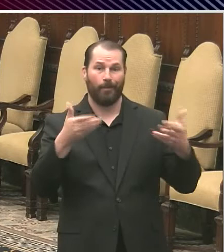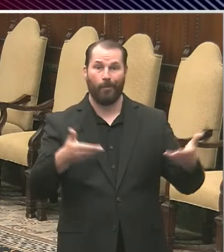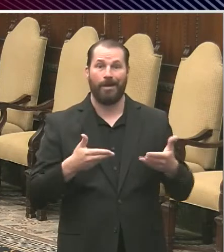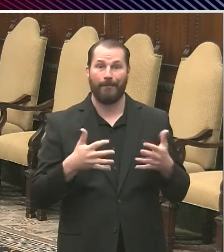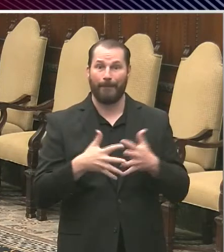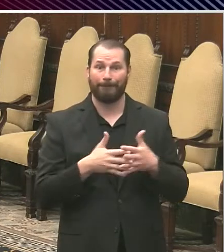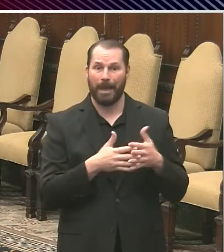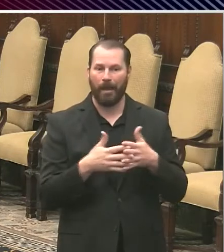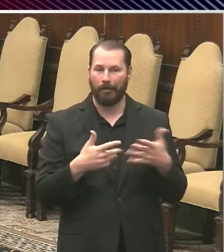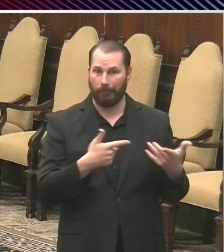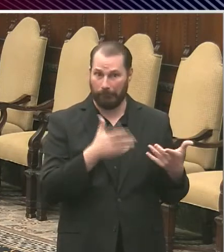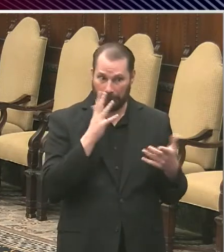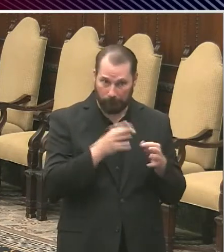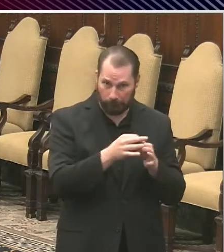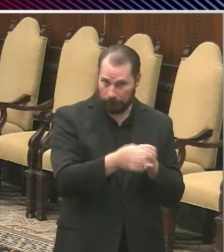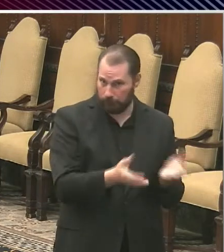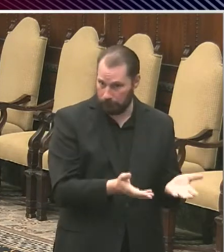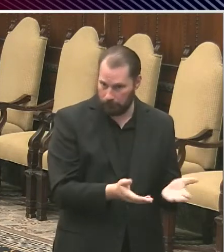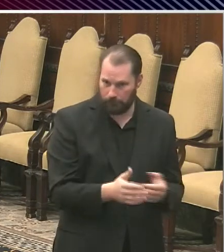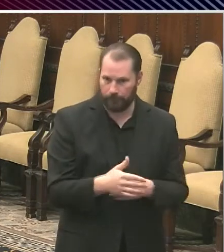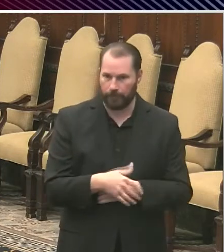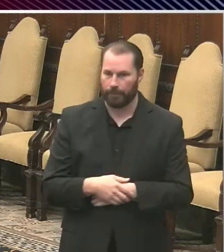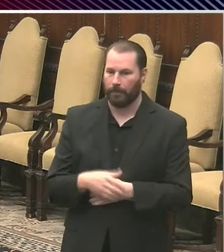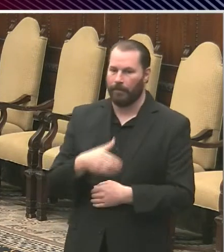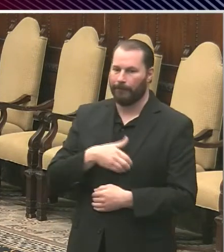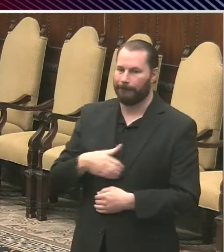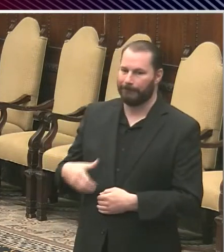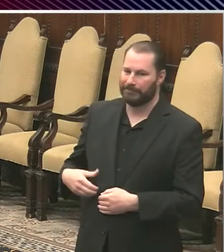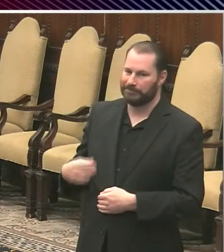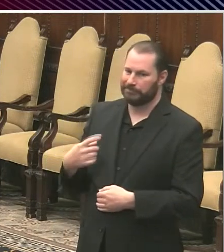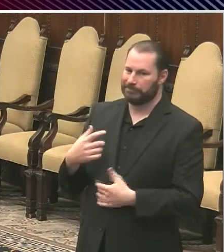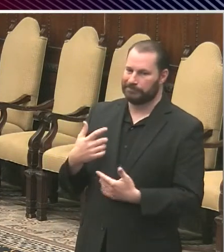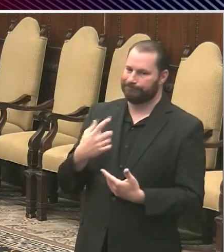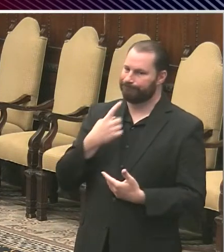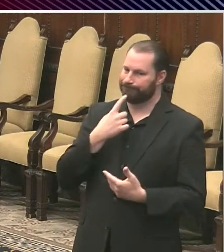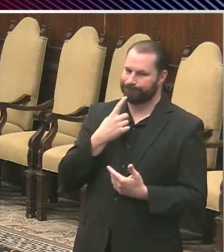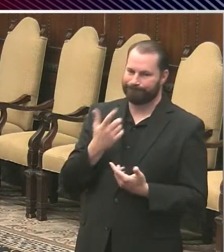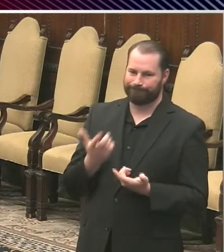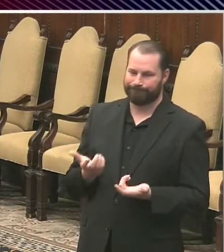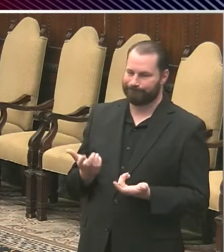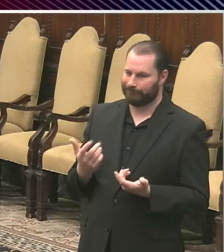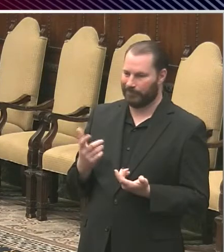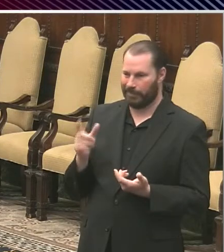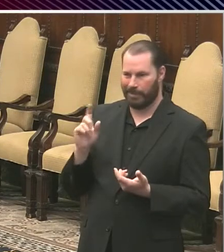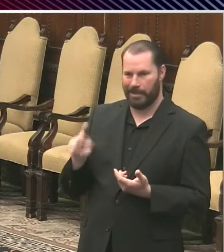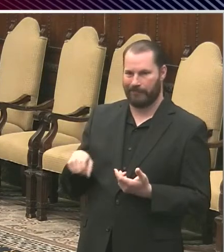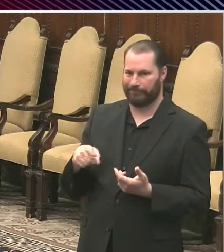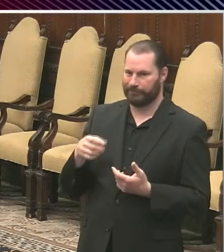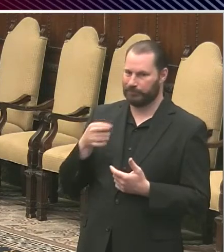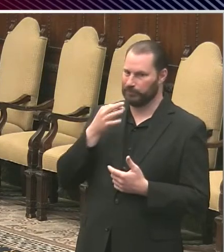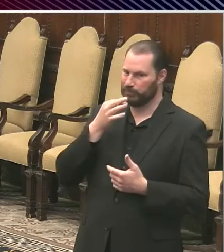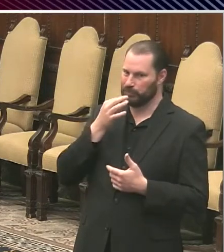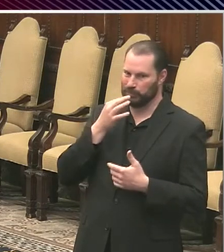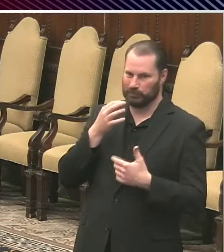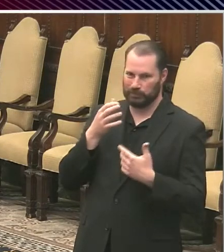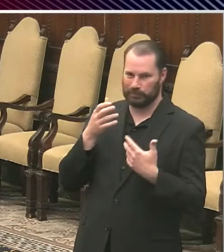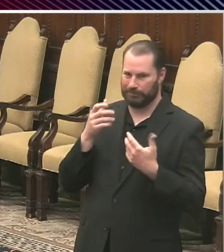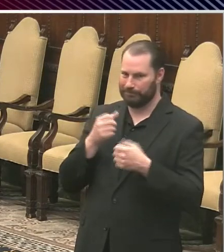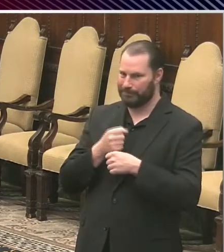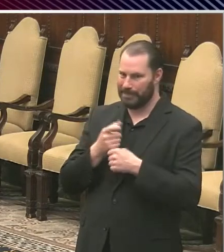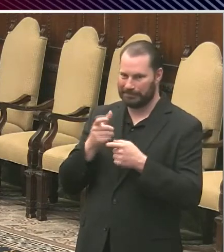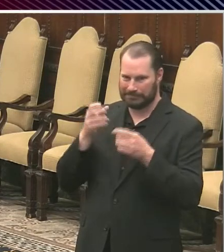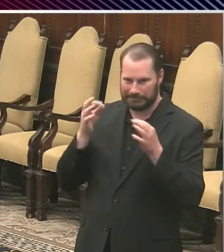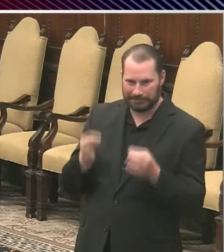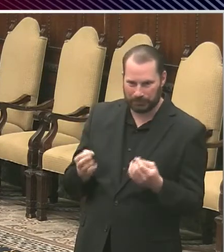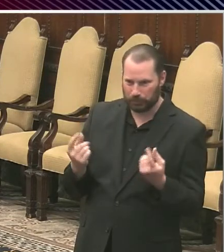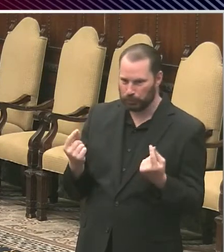close in time, and we have to make decisions in order to do an outdoor concert and celebration in